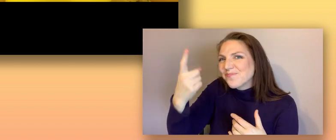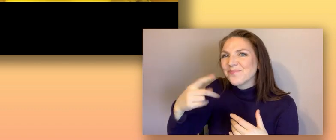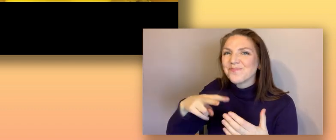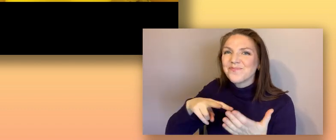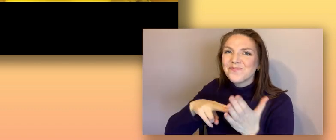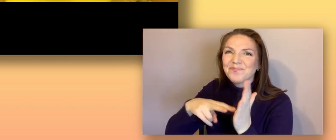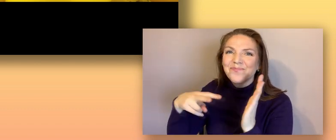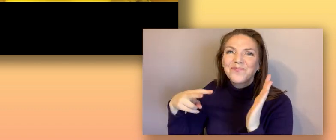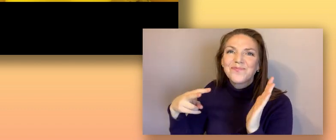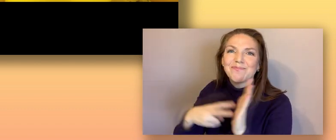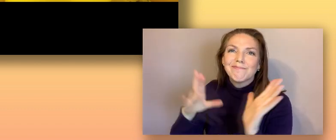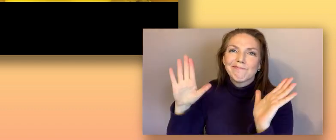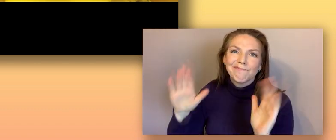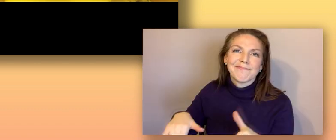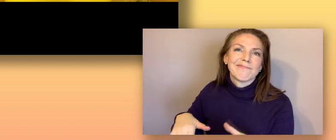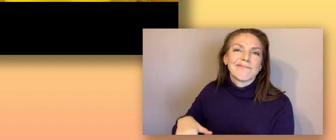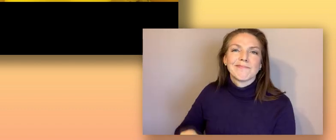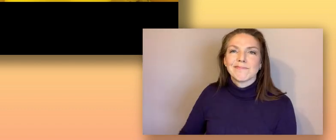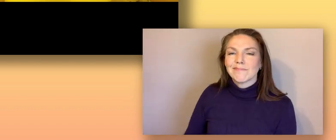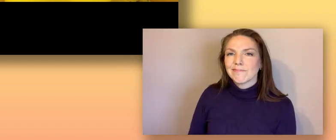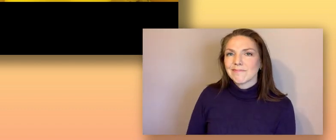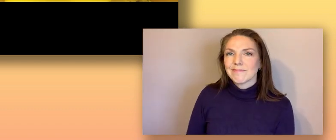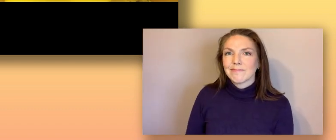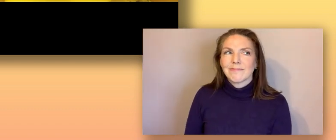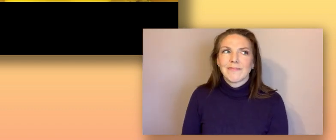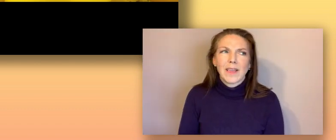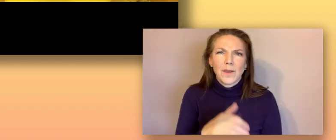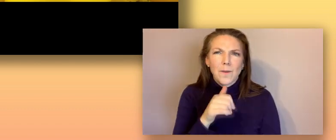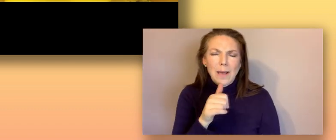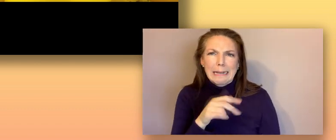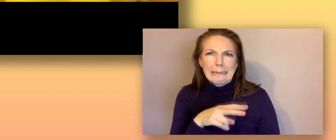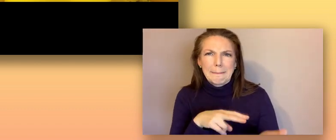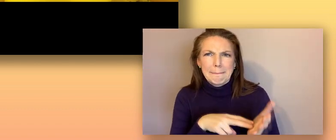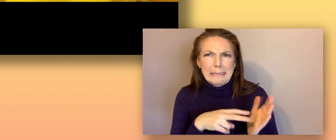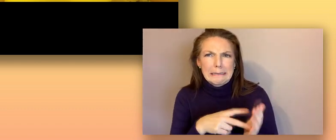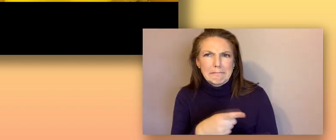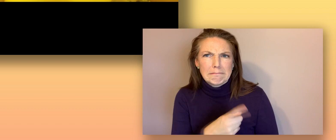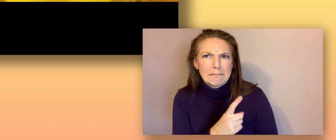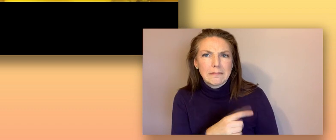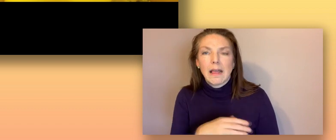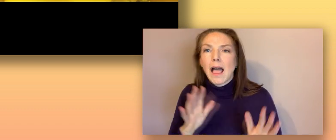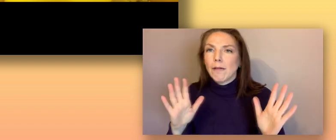mean. Never mind. I didn't mean it like that.